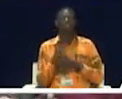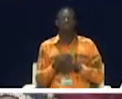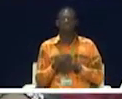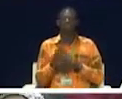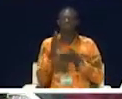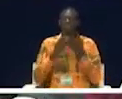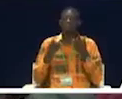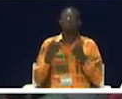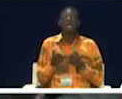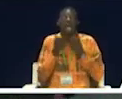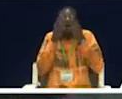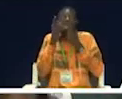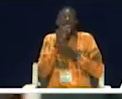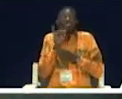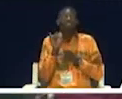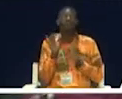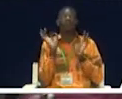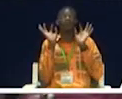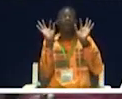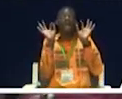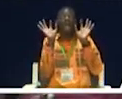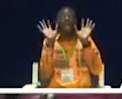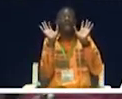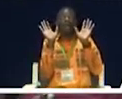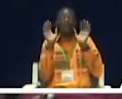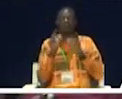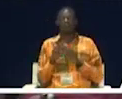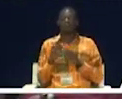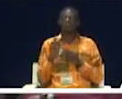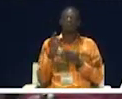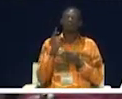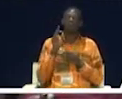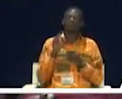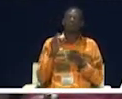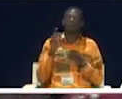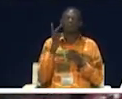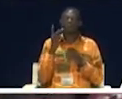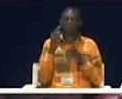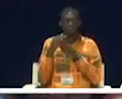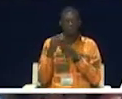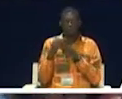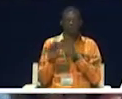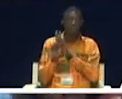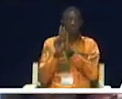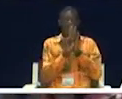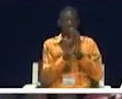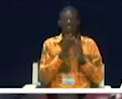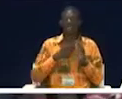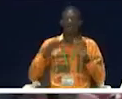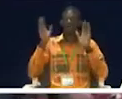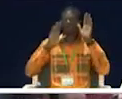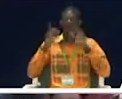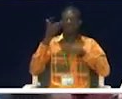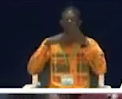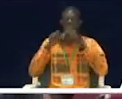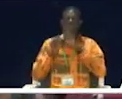It's amazing. There are two words, we call them signs and wonders. Say with me, signs and wonders.